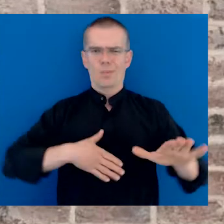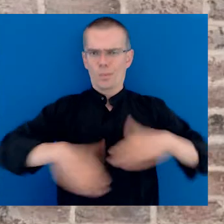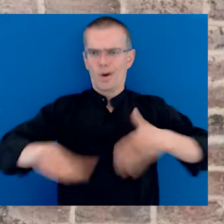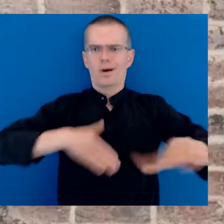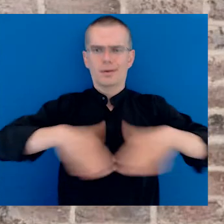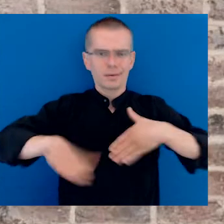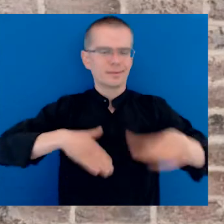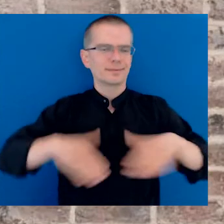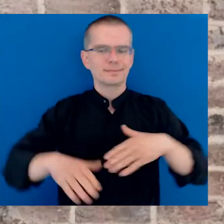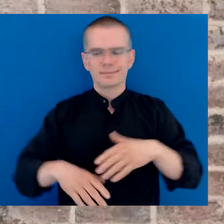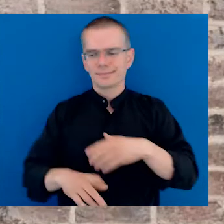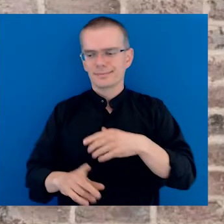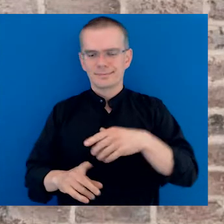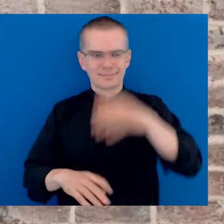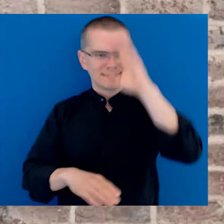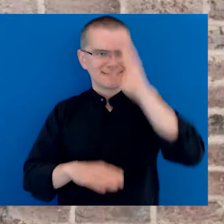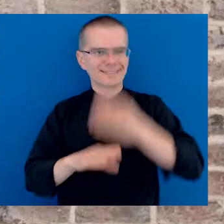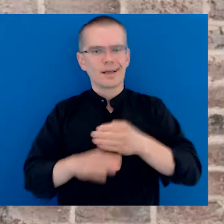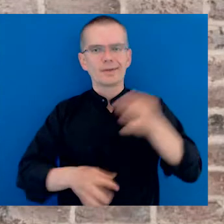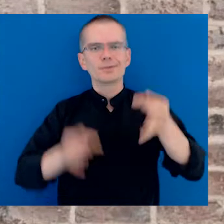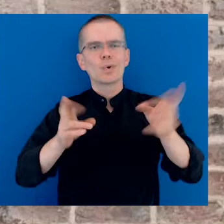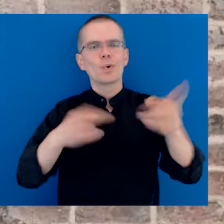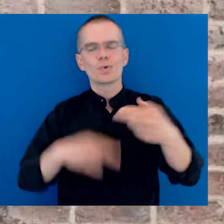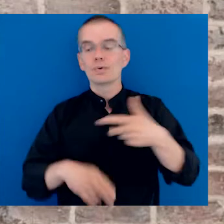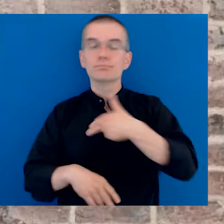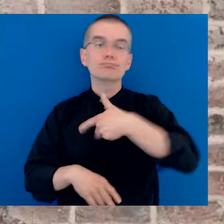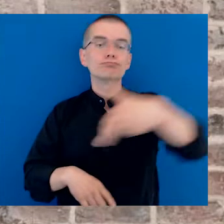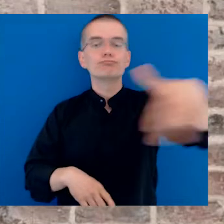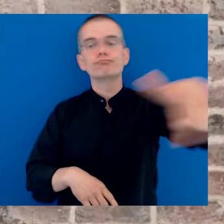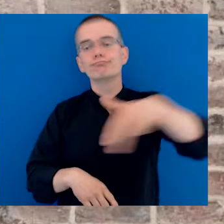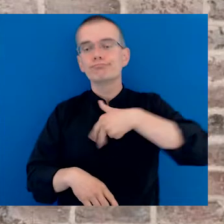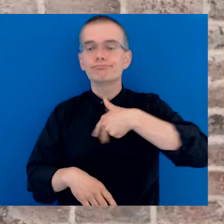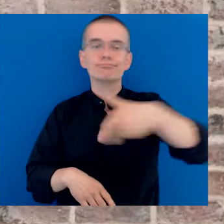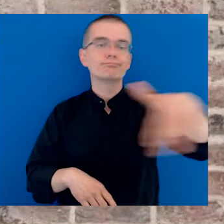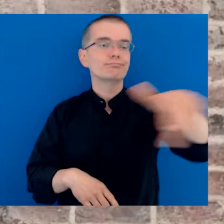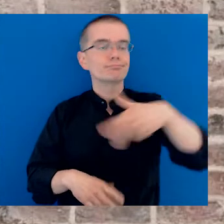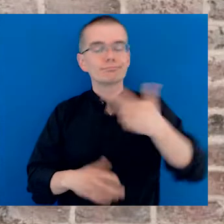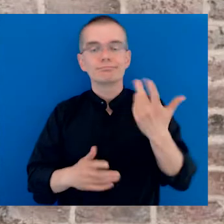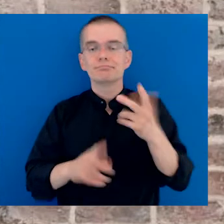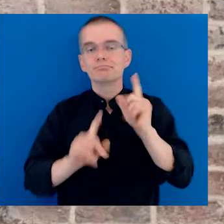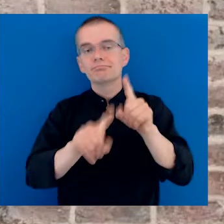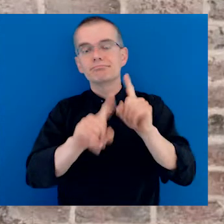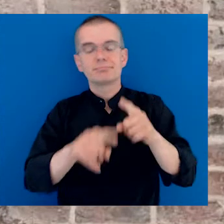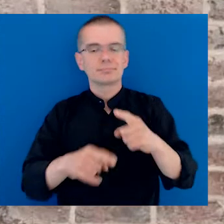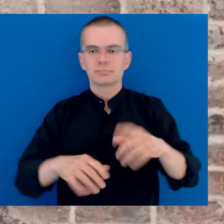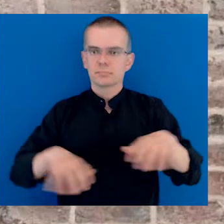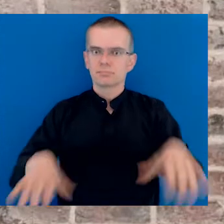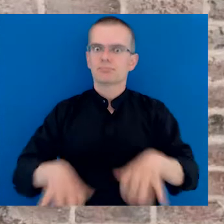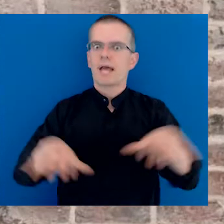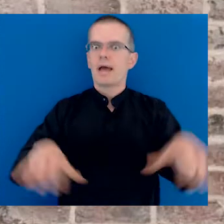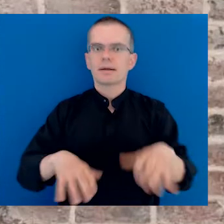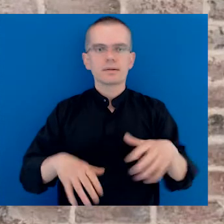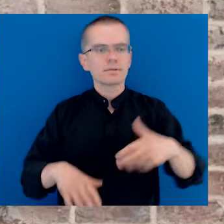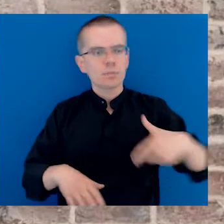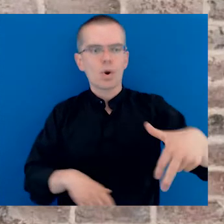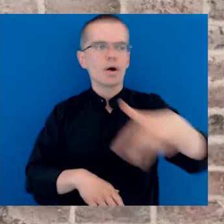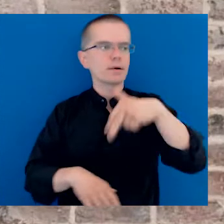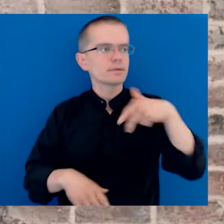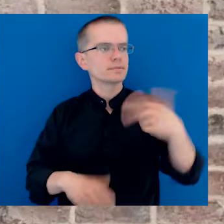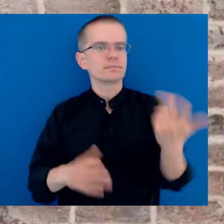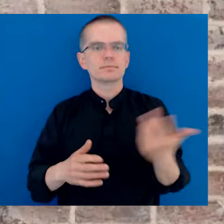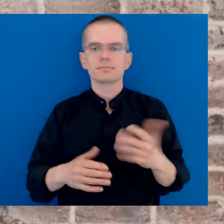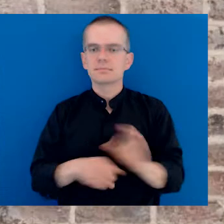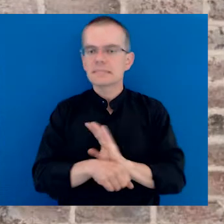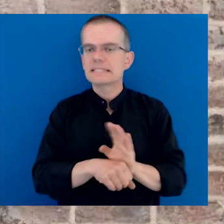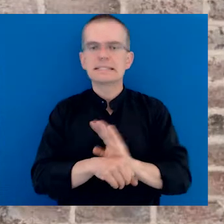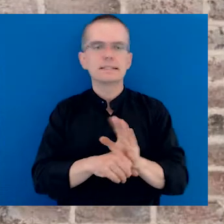from his home to his son's courtroom. He just walked everywhere. He was always very active, busy,